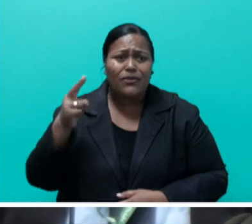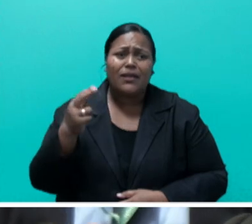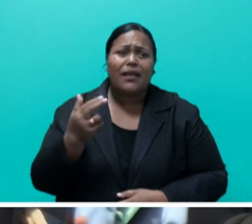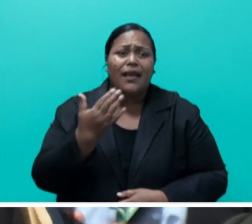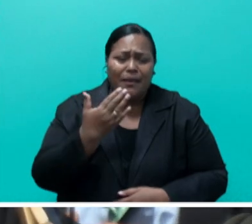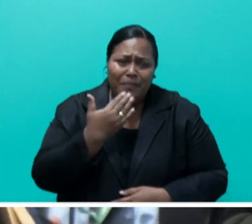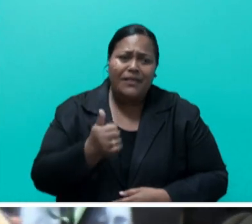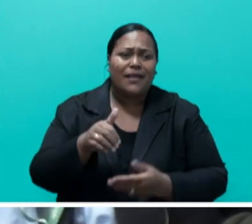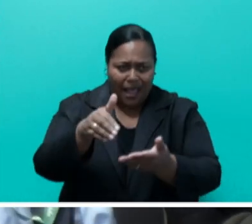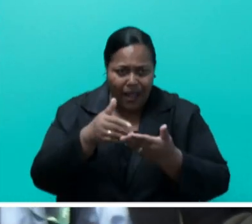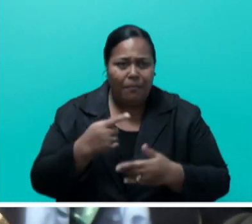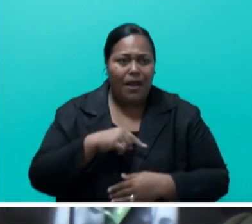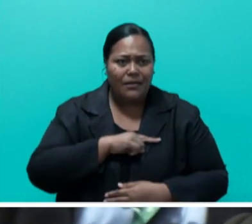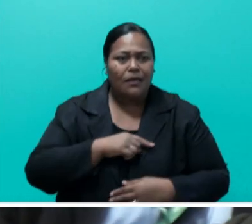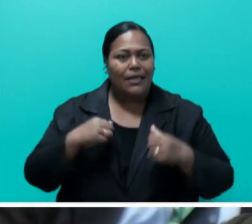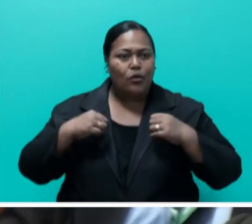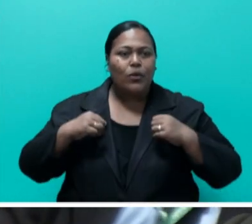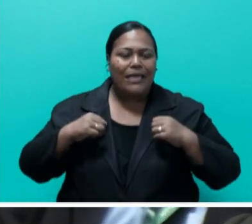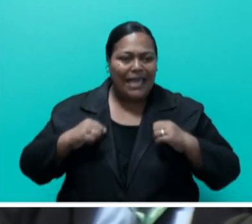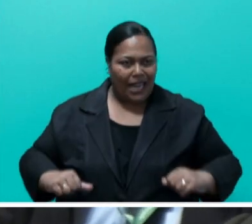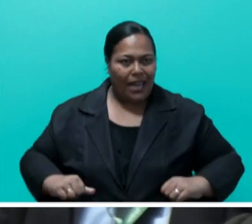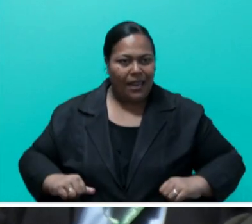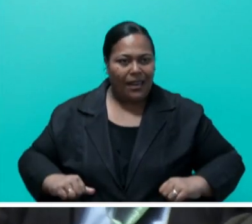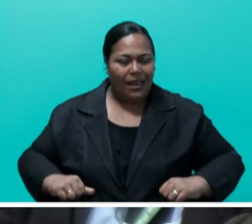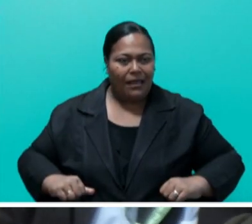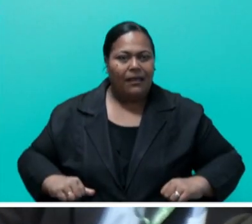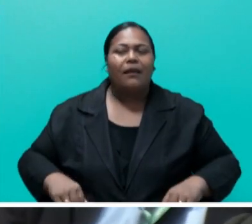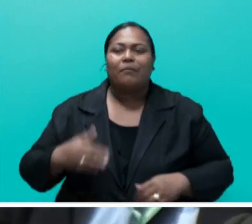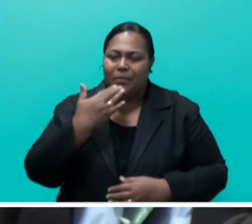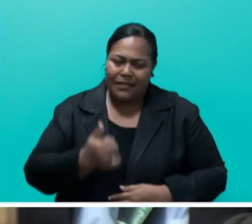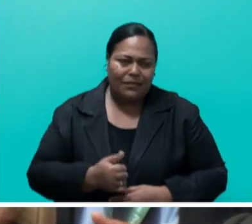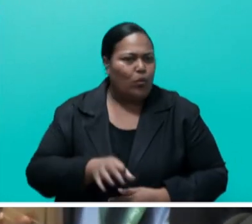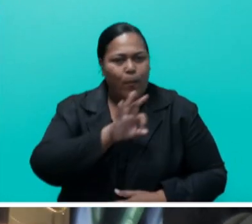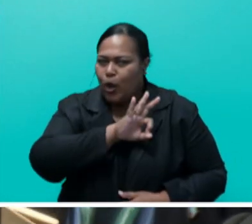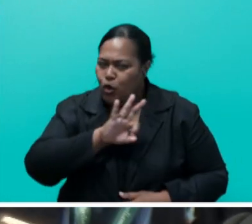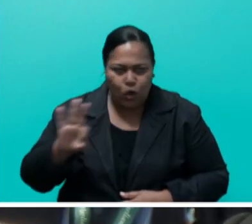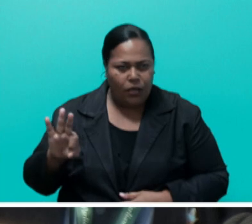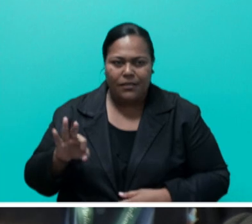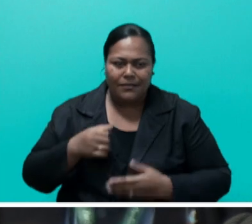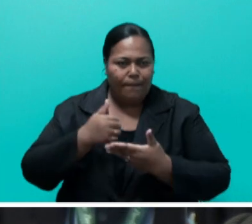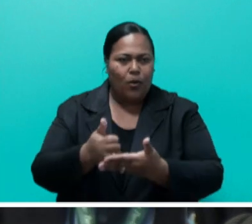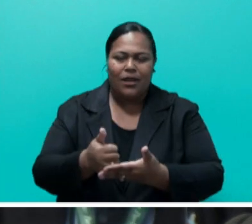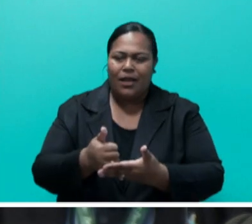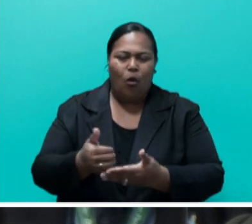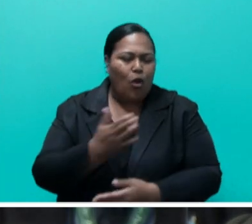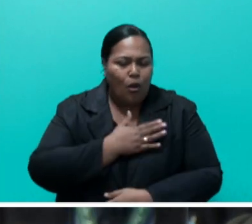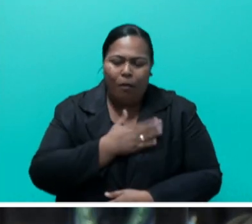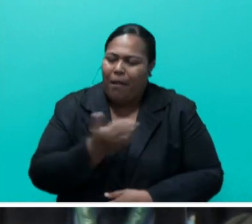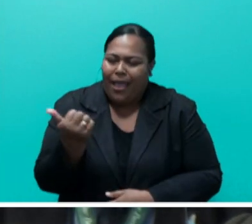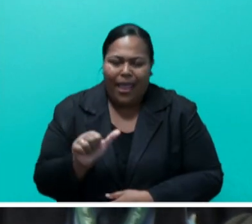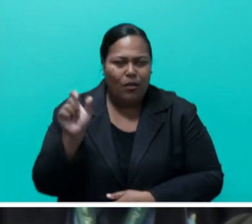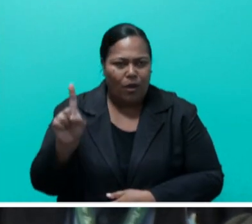this problem that we have. And we must not condone anybody that deals with